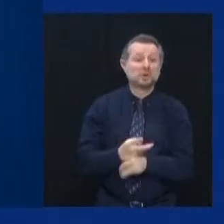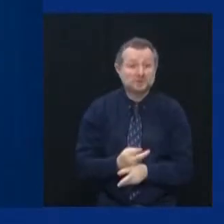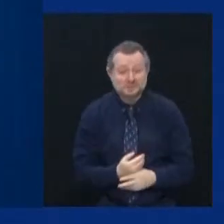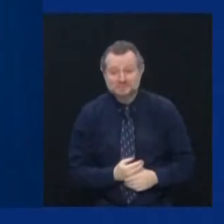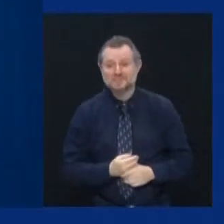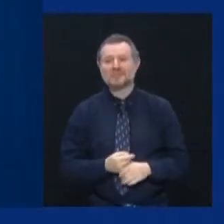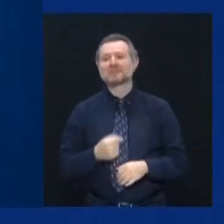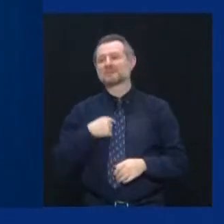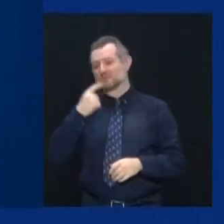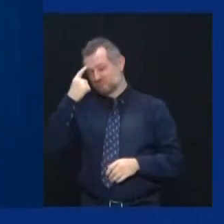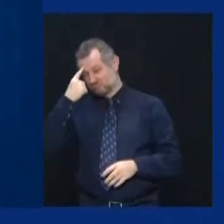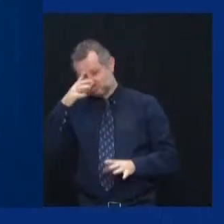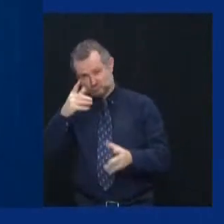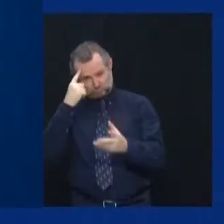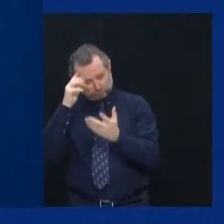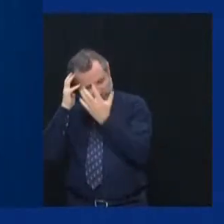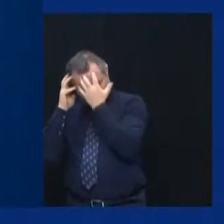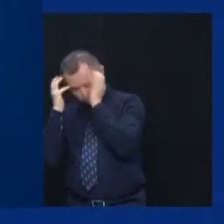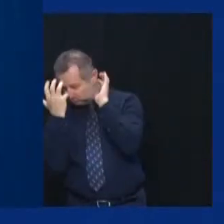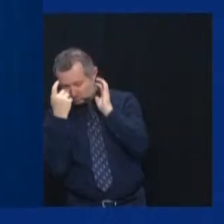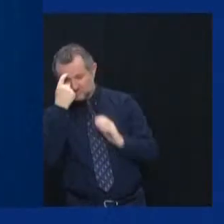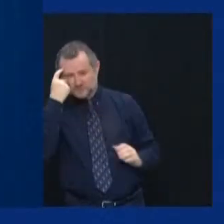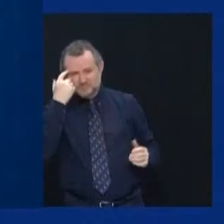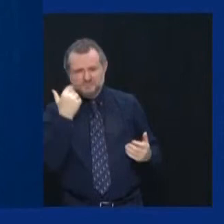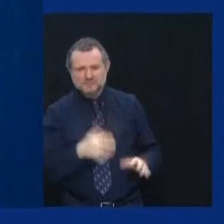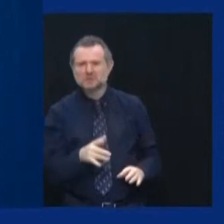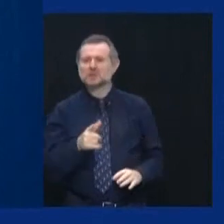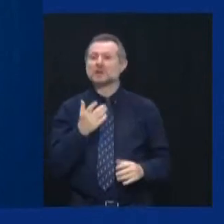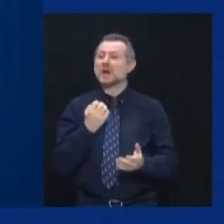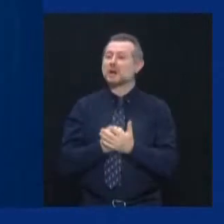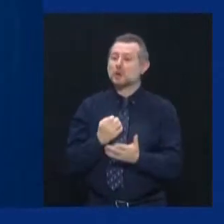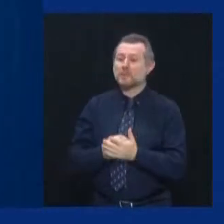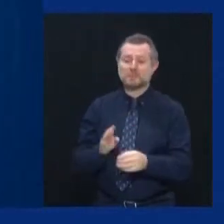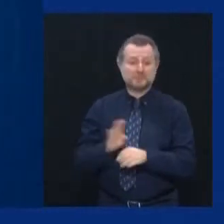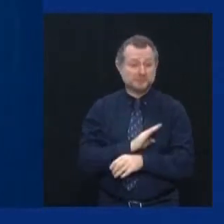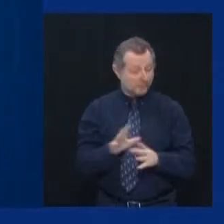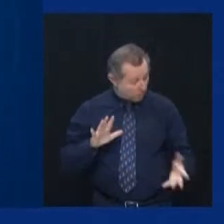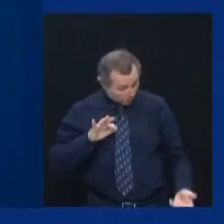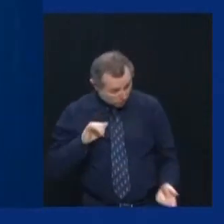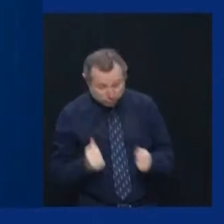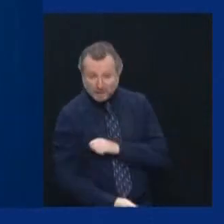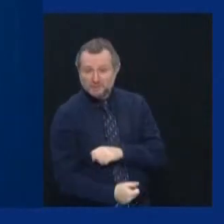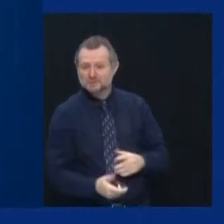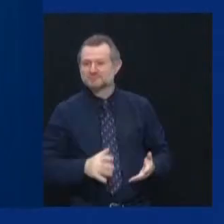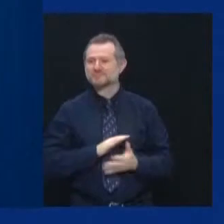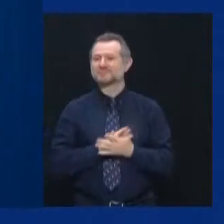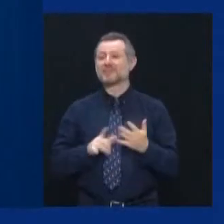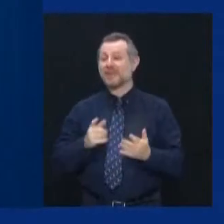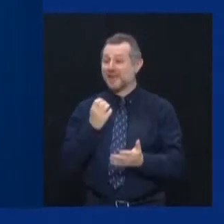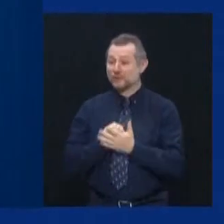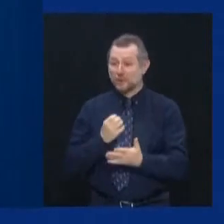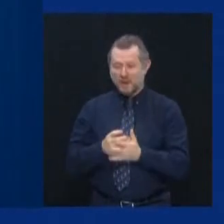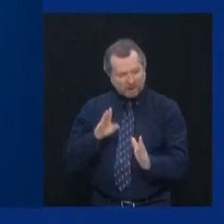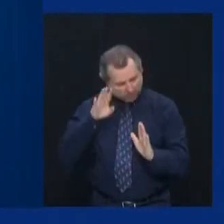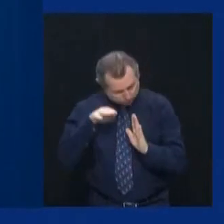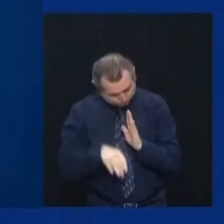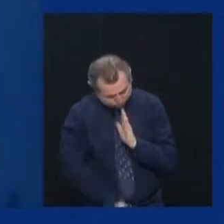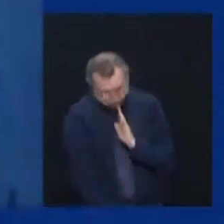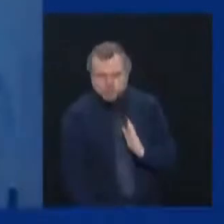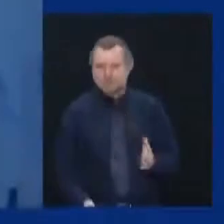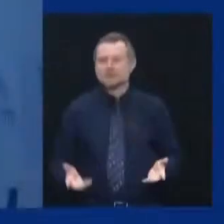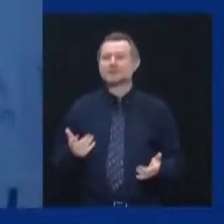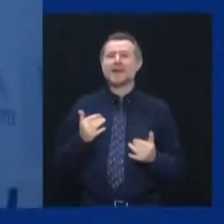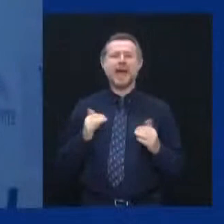world. Post-COVID is a transformed economy. How do you rebuild an economy? How do you take advantage of the